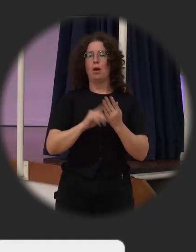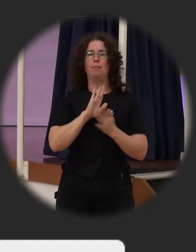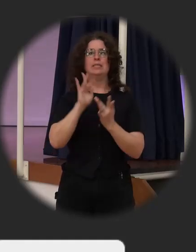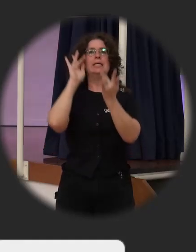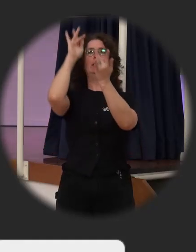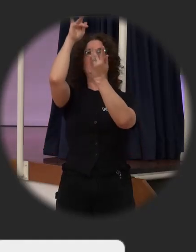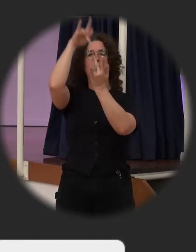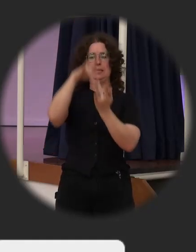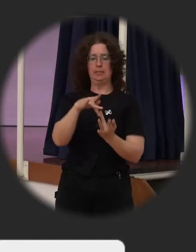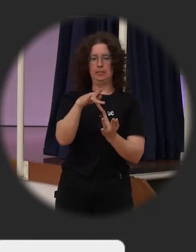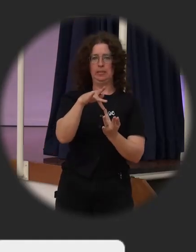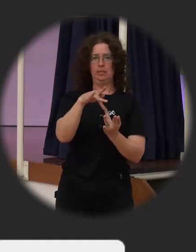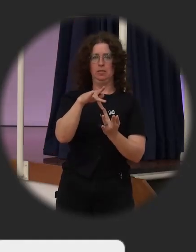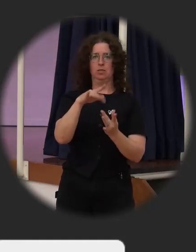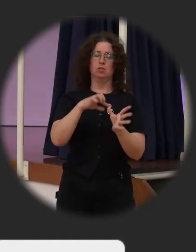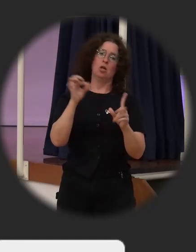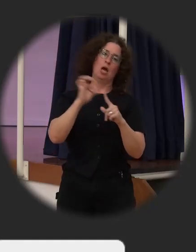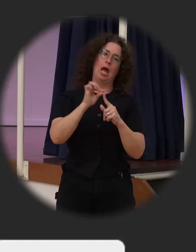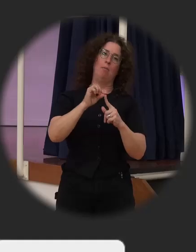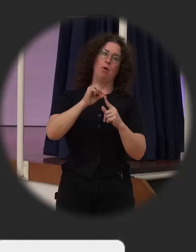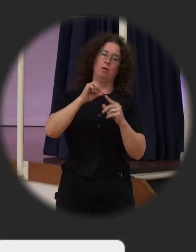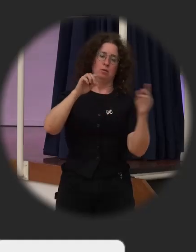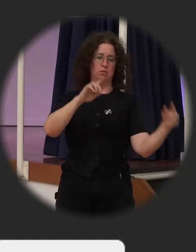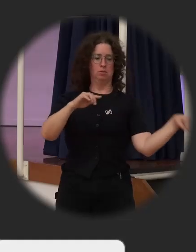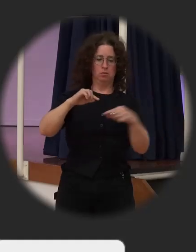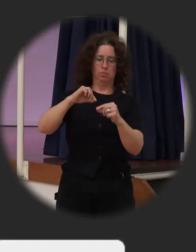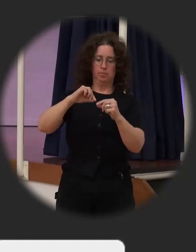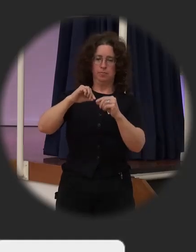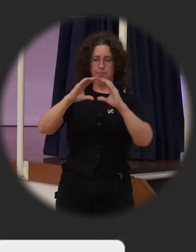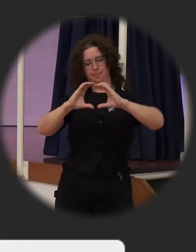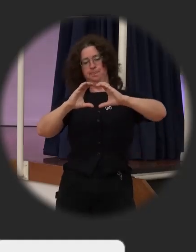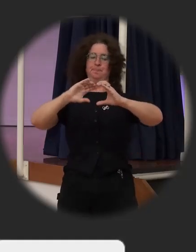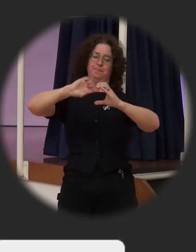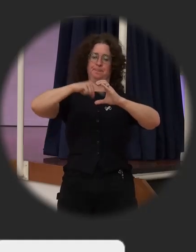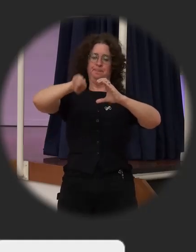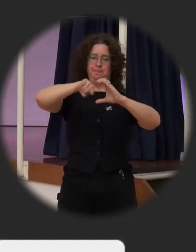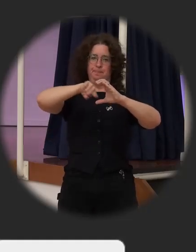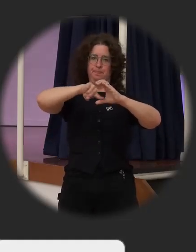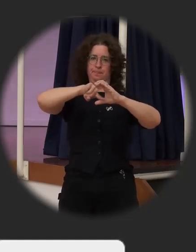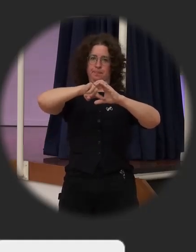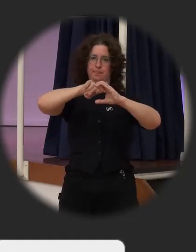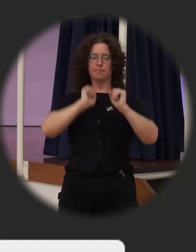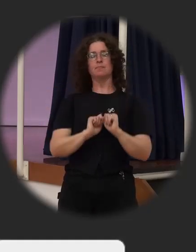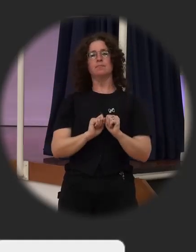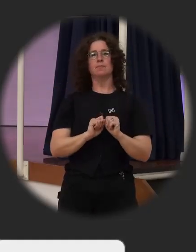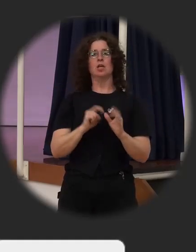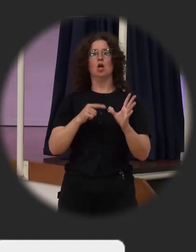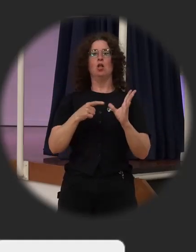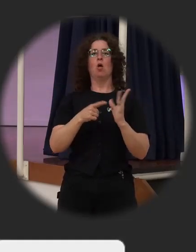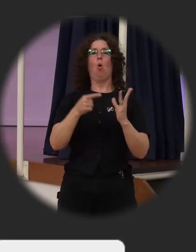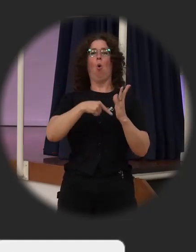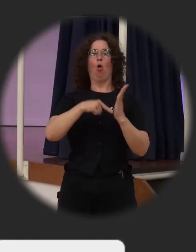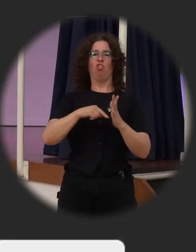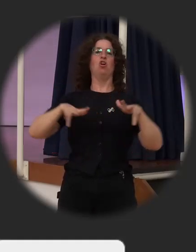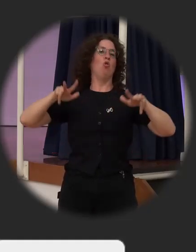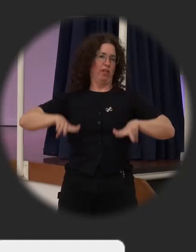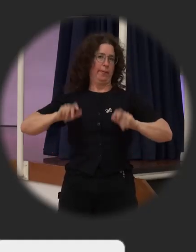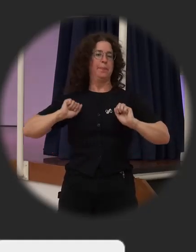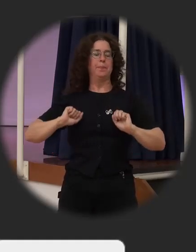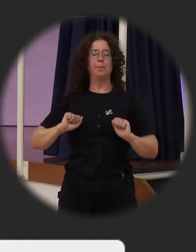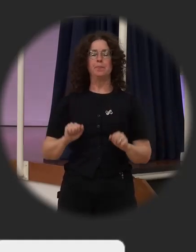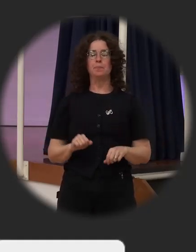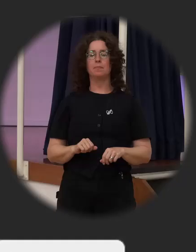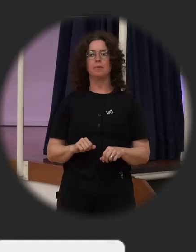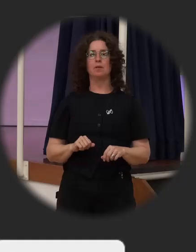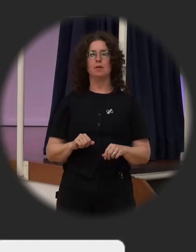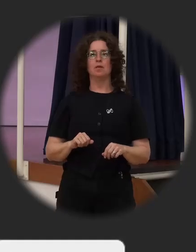your app. So your app can talk to this handy little app which does the authentication. It can